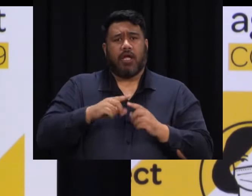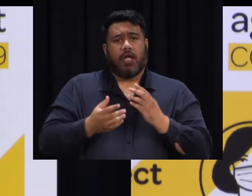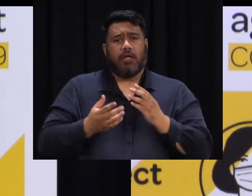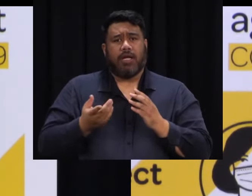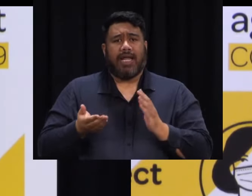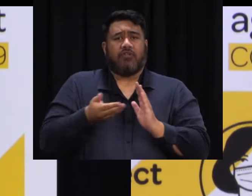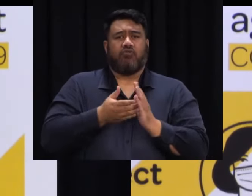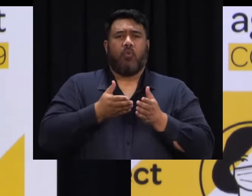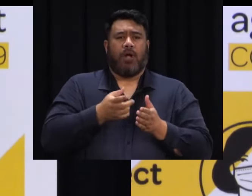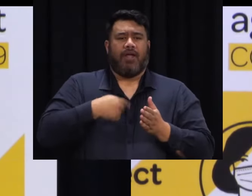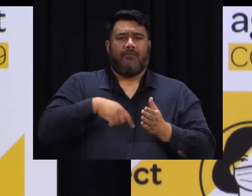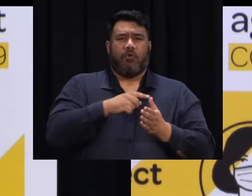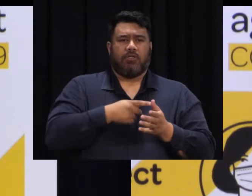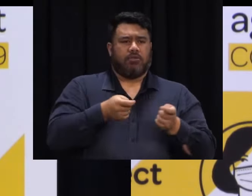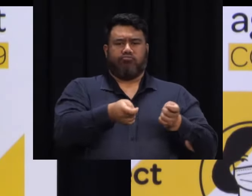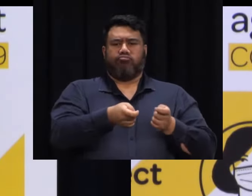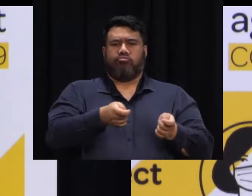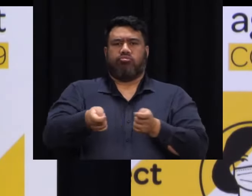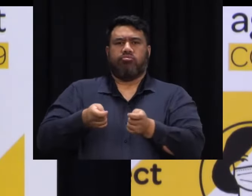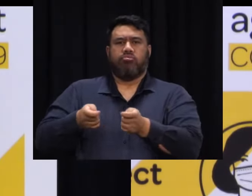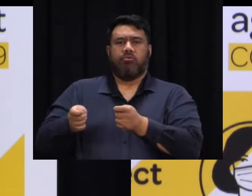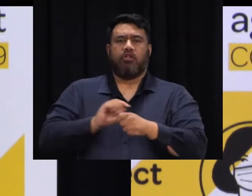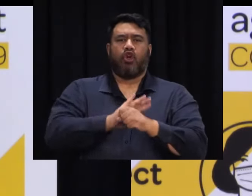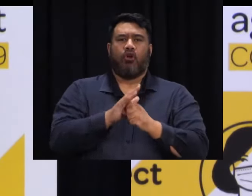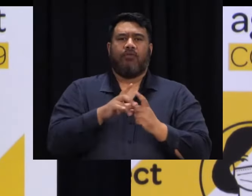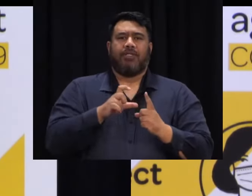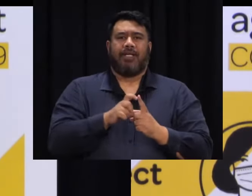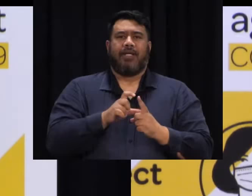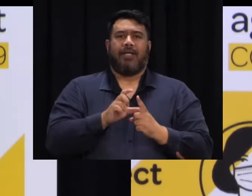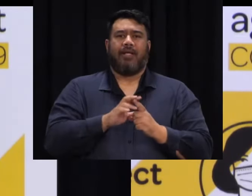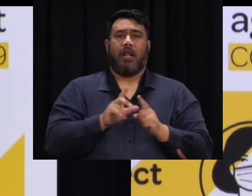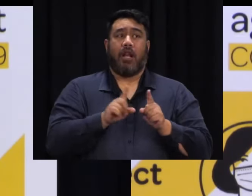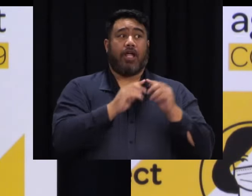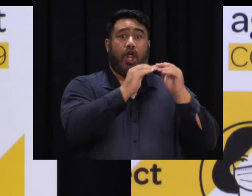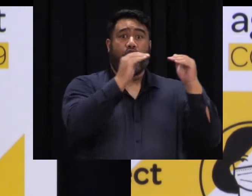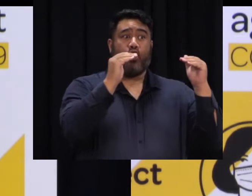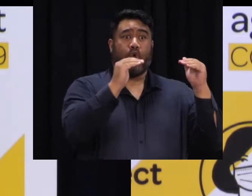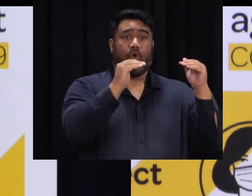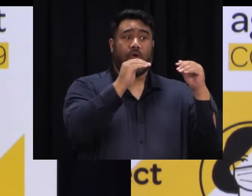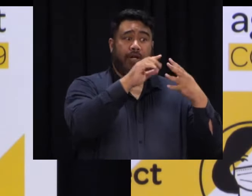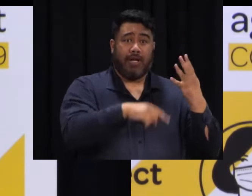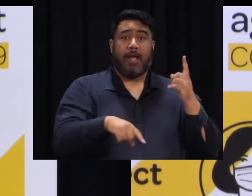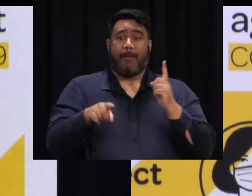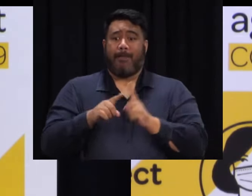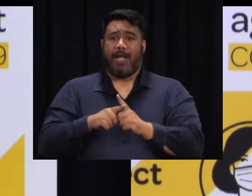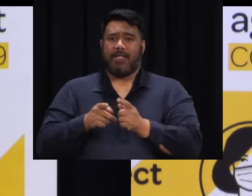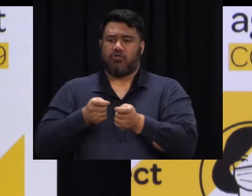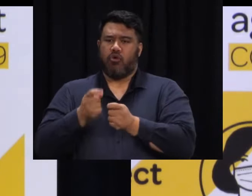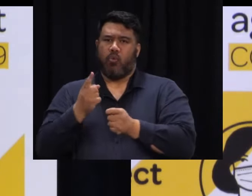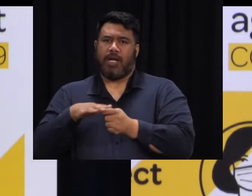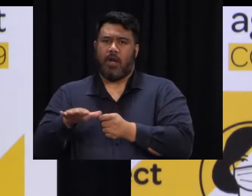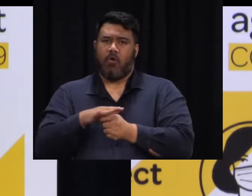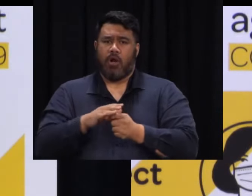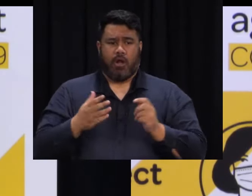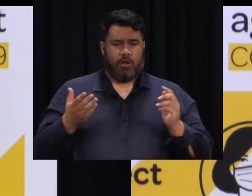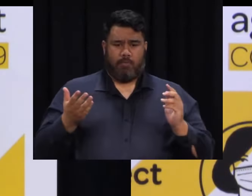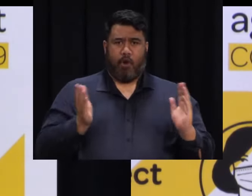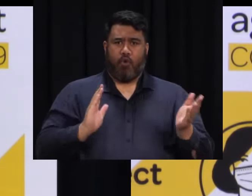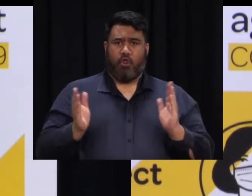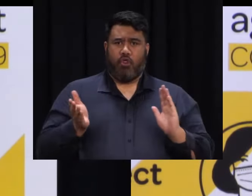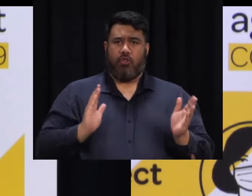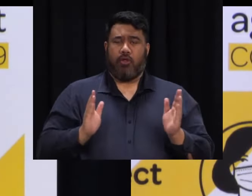moment it's being used sort of in a complementary way to the alert level boundary that's there. But it does show that we do have not just